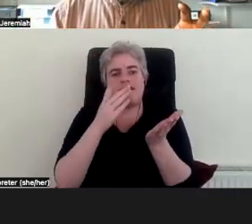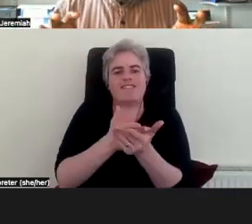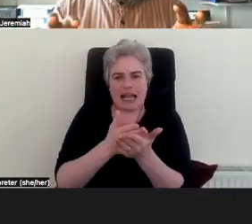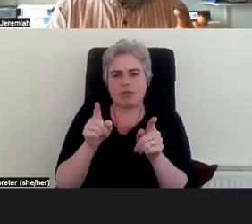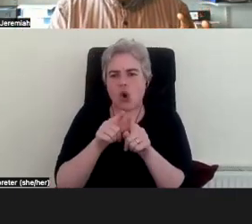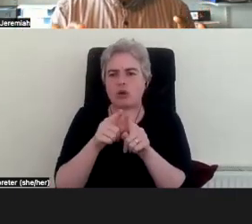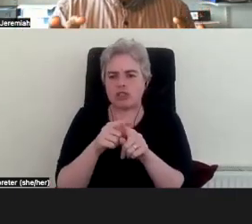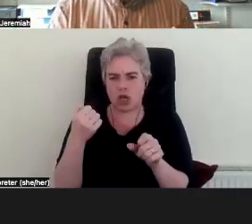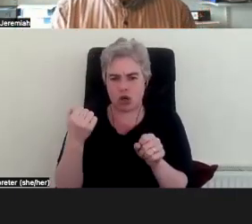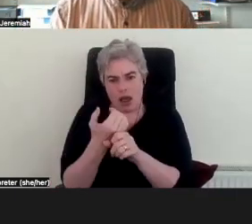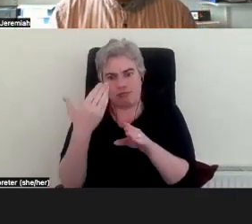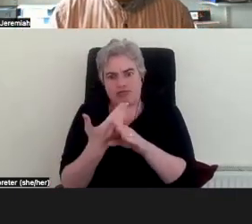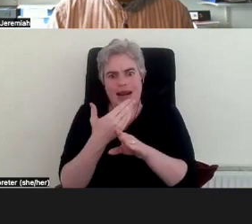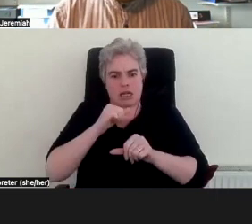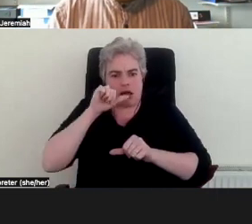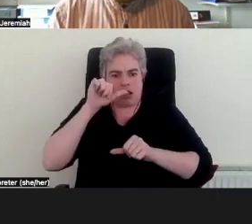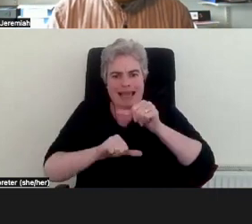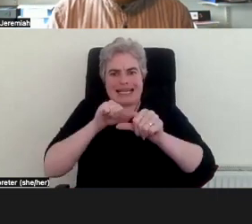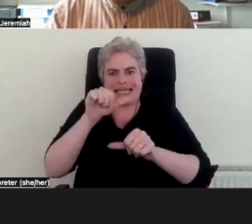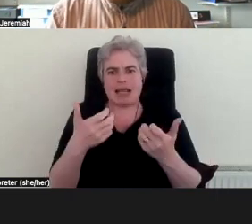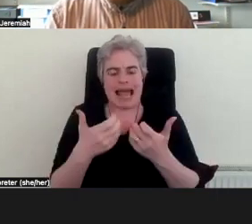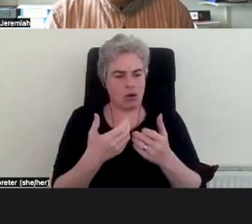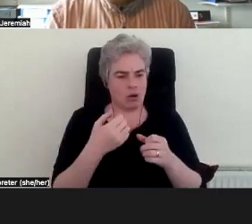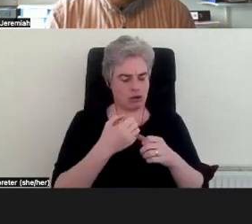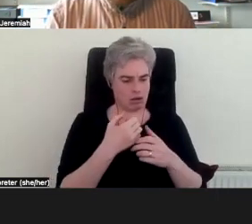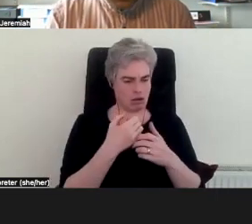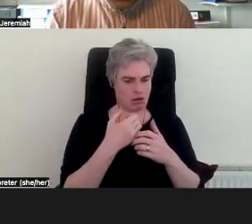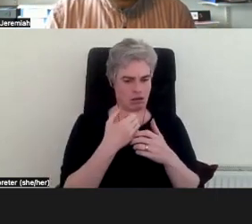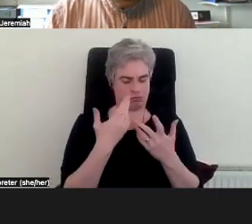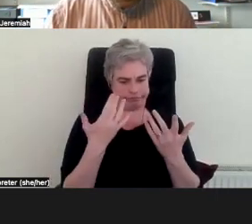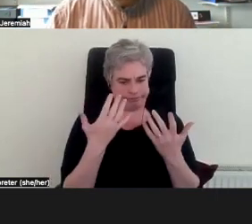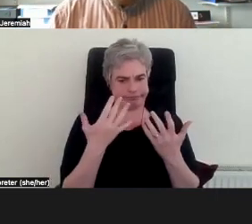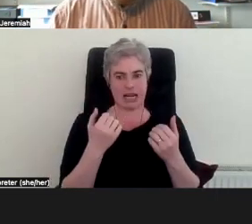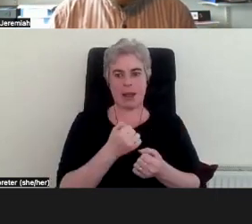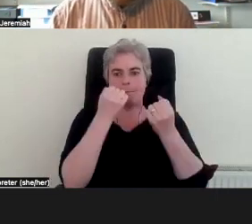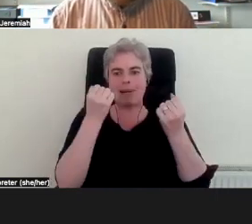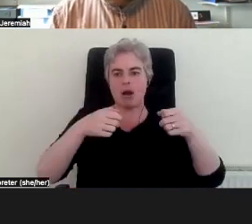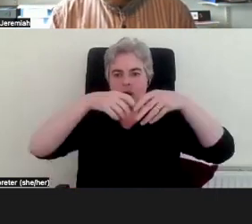mechanism through which power is distributed through the empire.